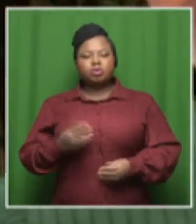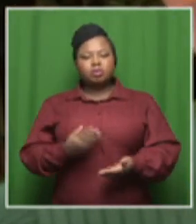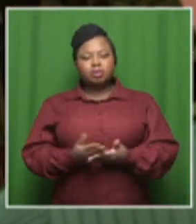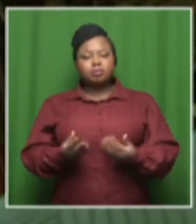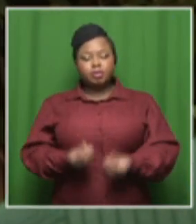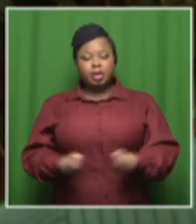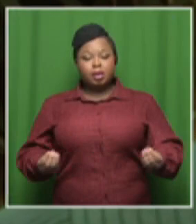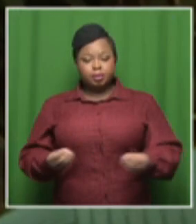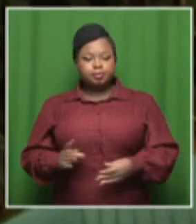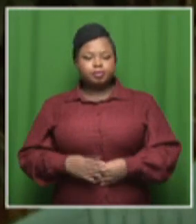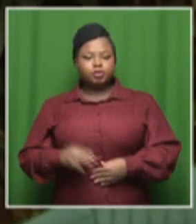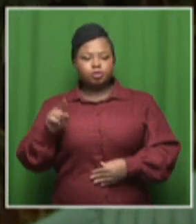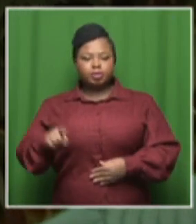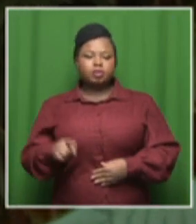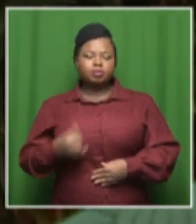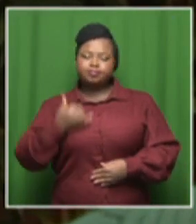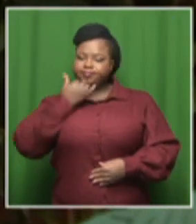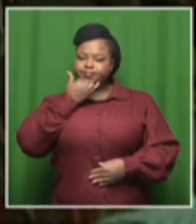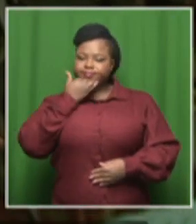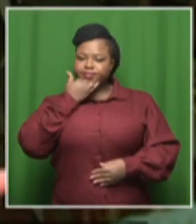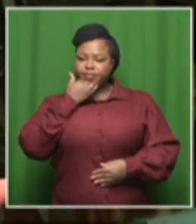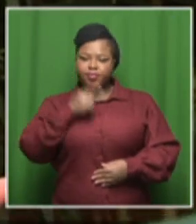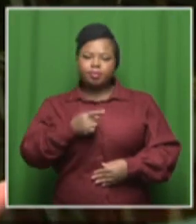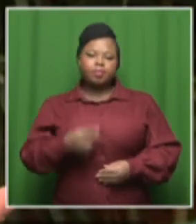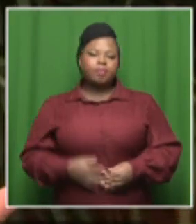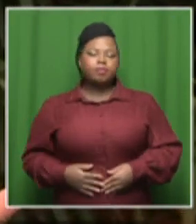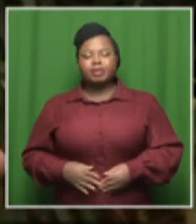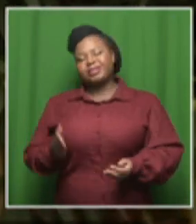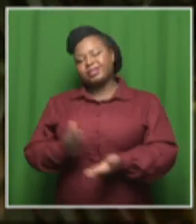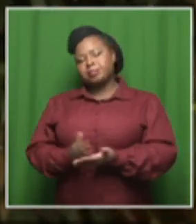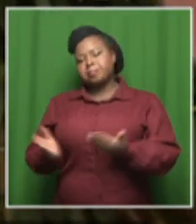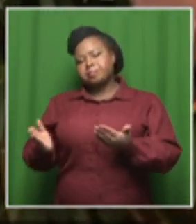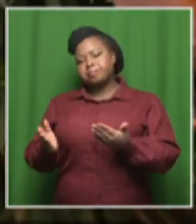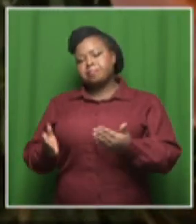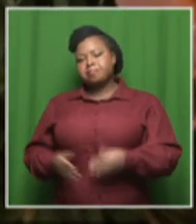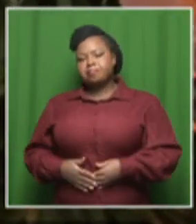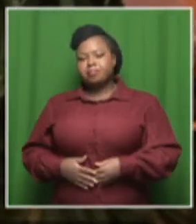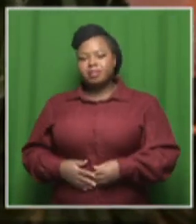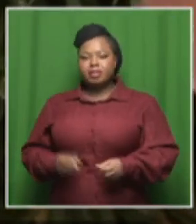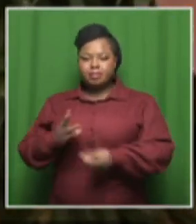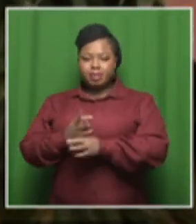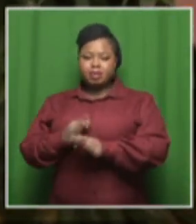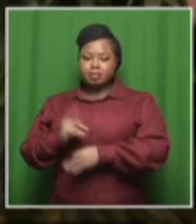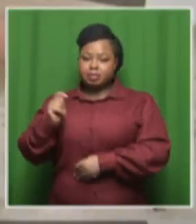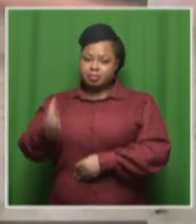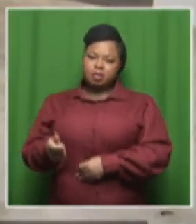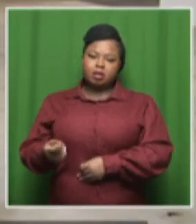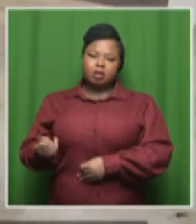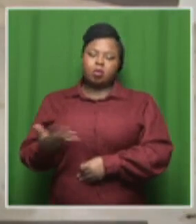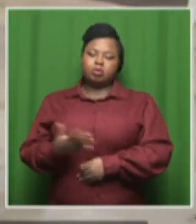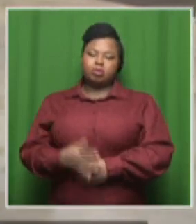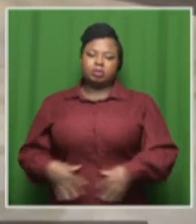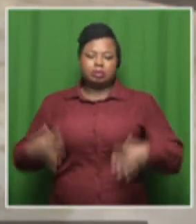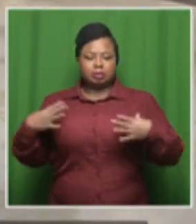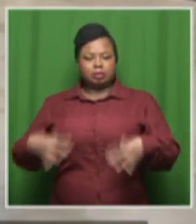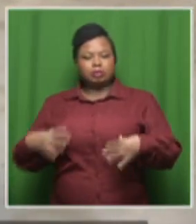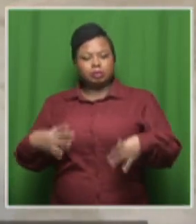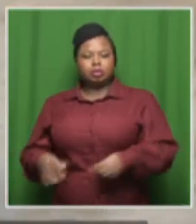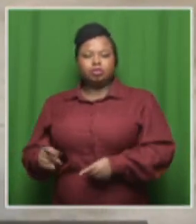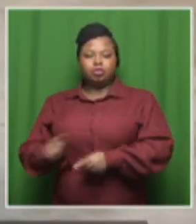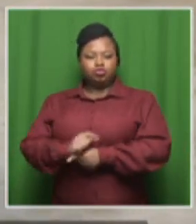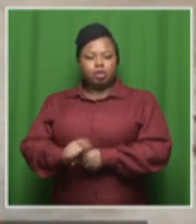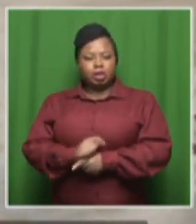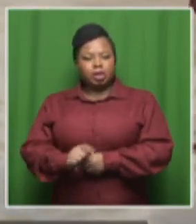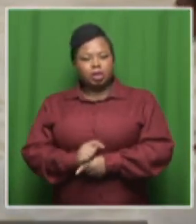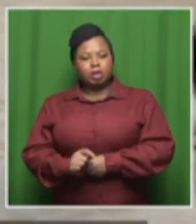on scholarship, which we're very happy to do, and then some kids, obviously, their parents have to pay a lot. The costumes, the